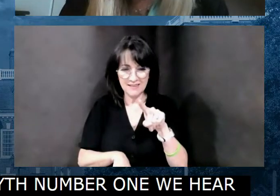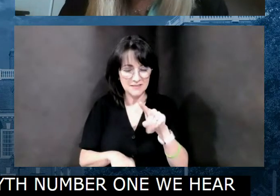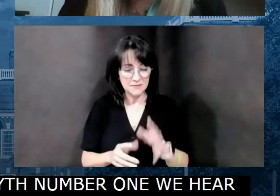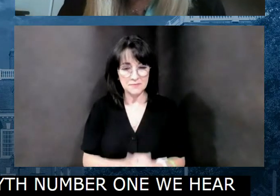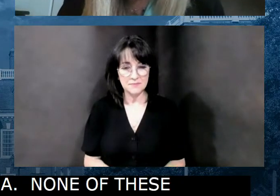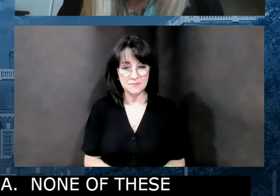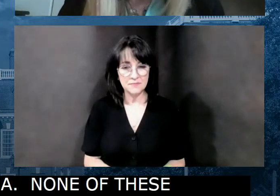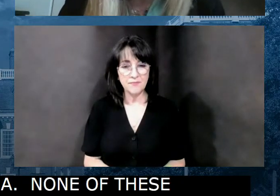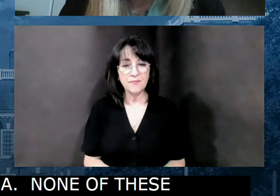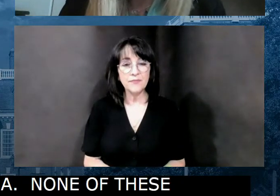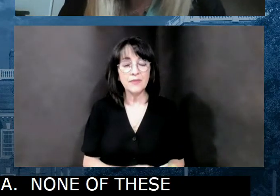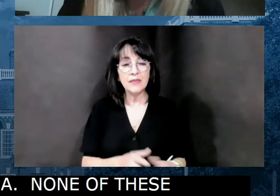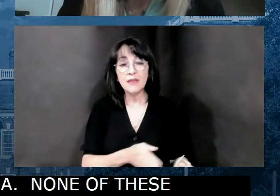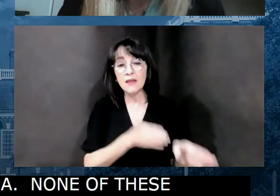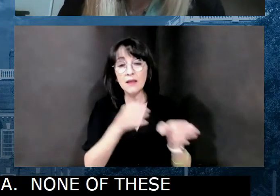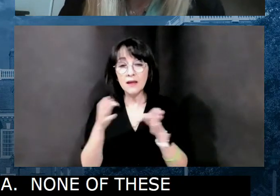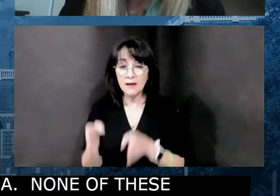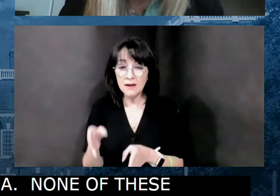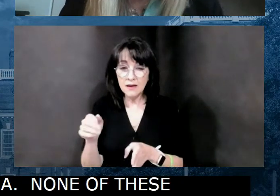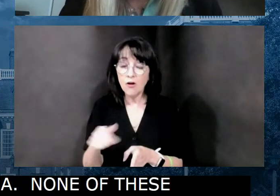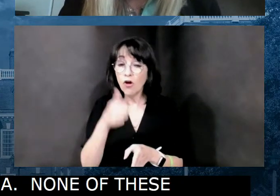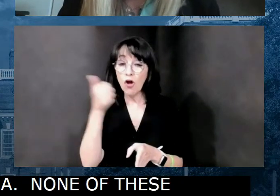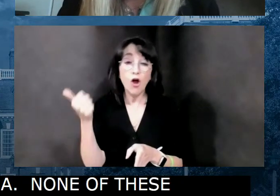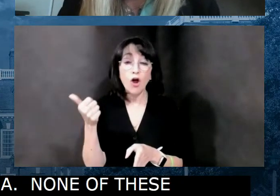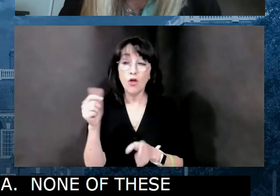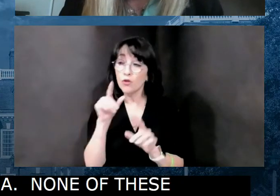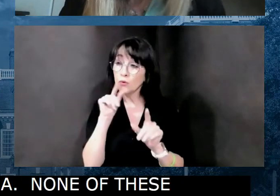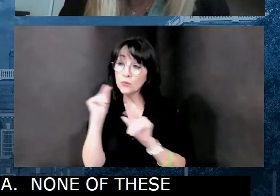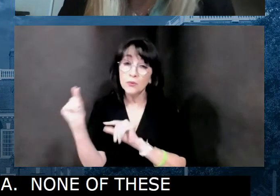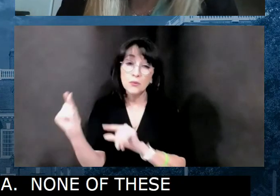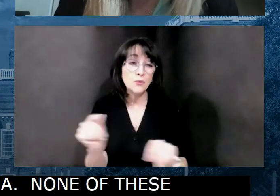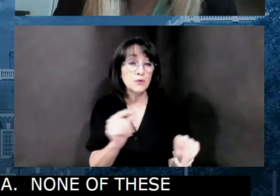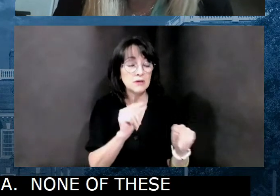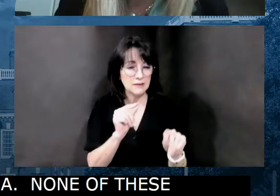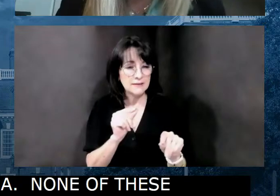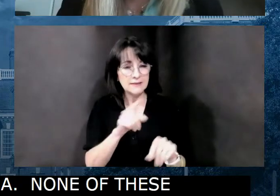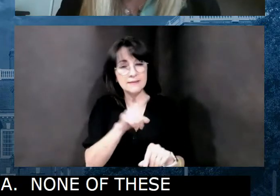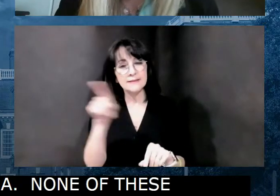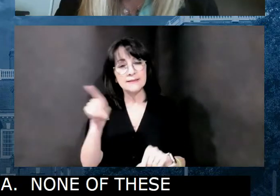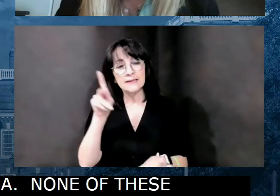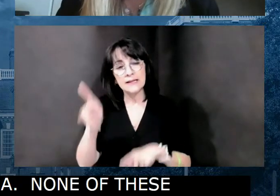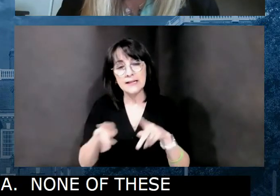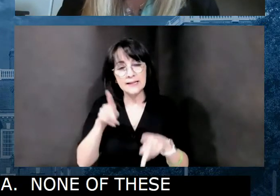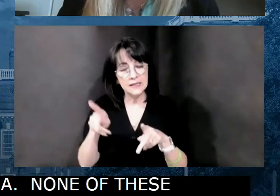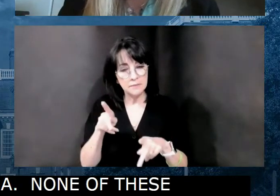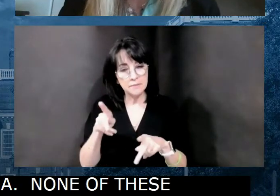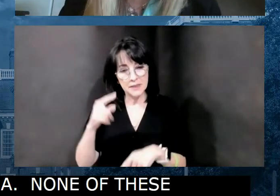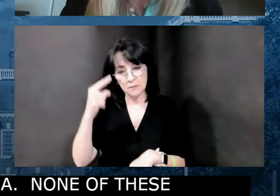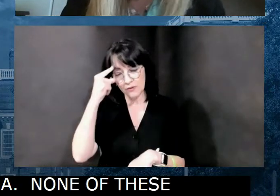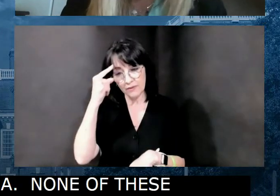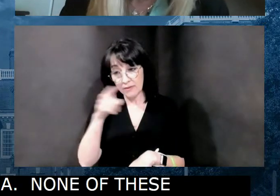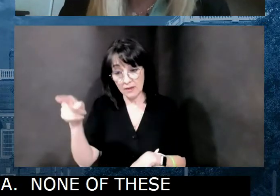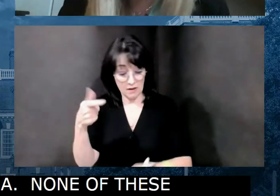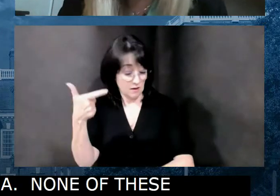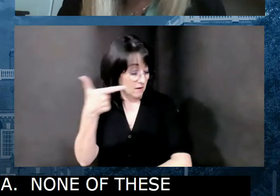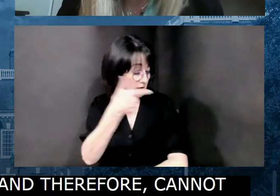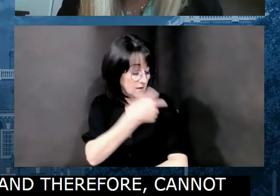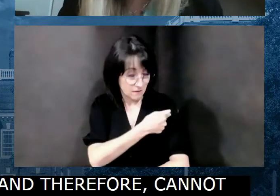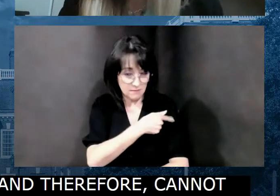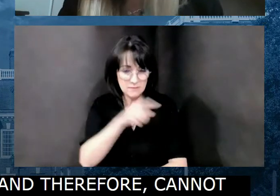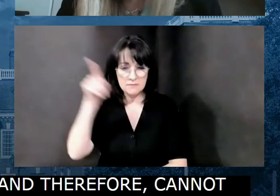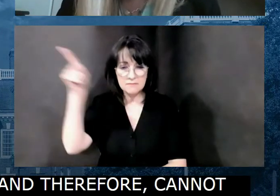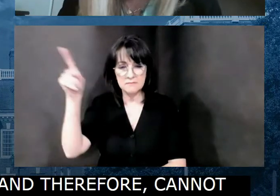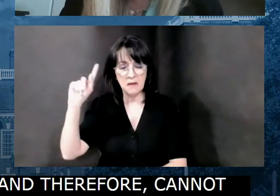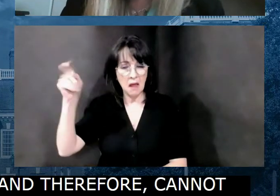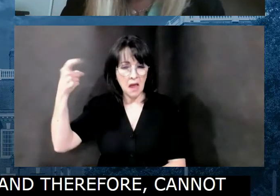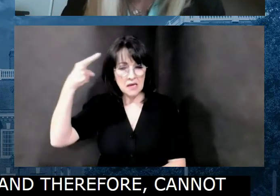Another myth that we hear a lot about is people think that the vaccine injects you with a microchip. And